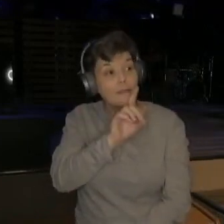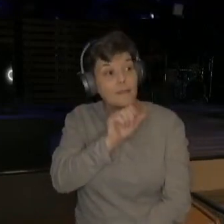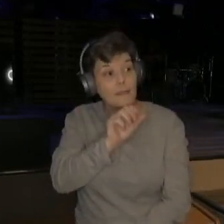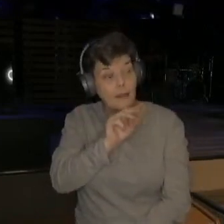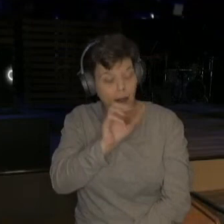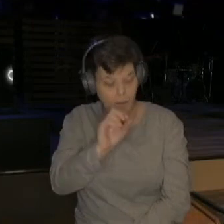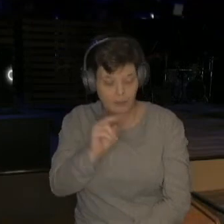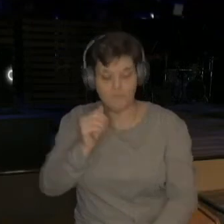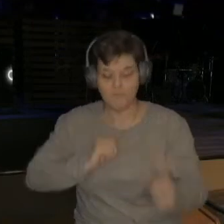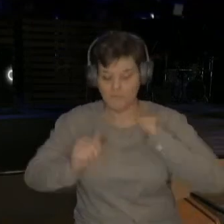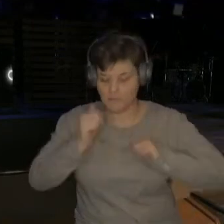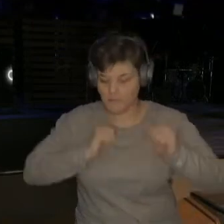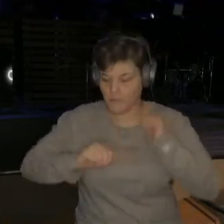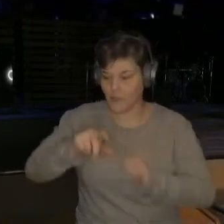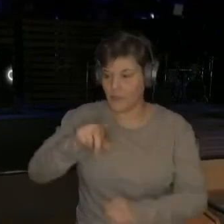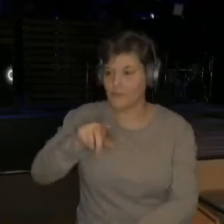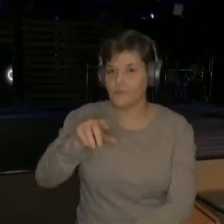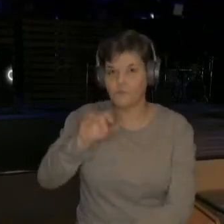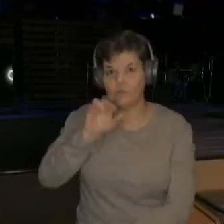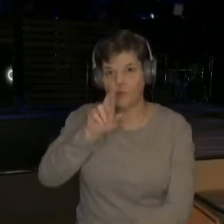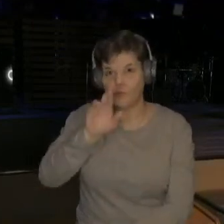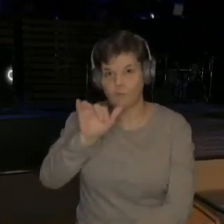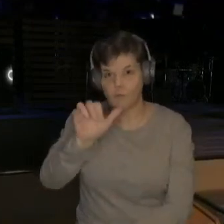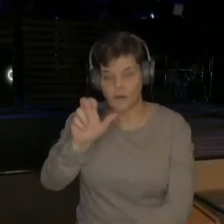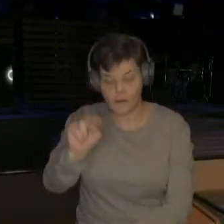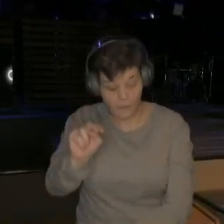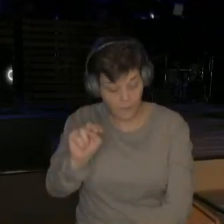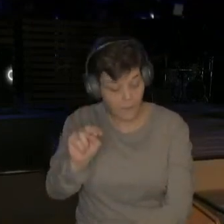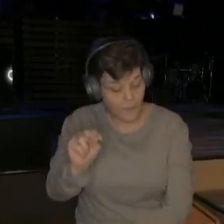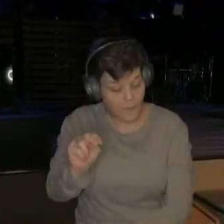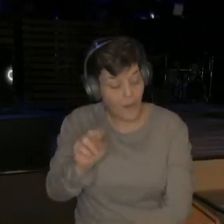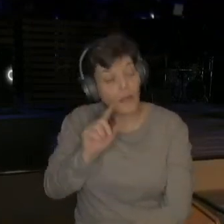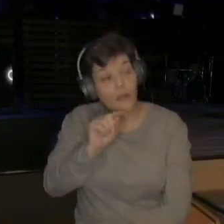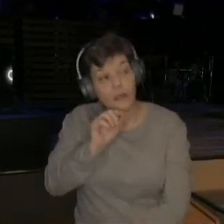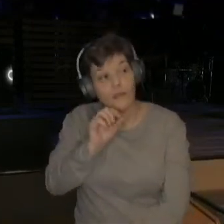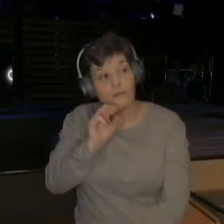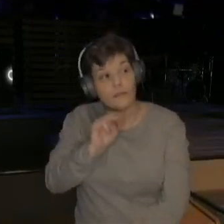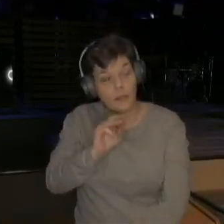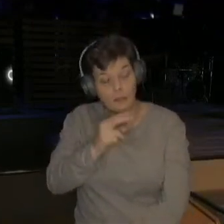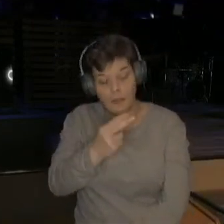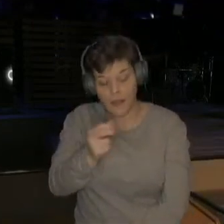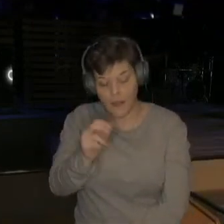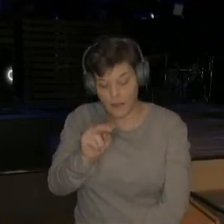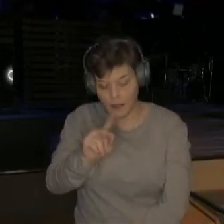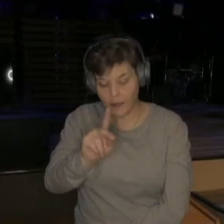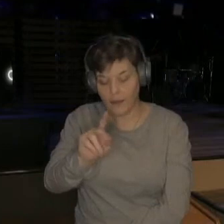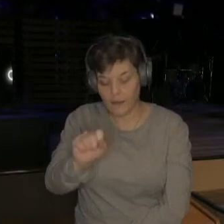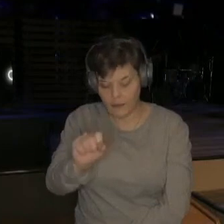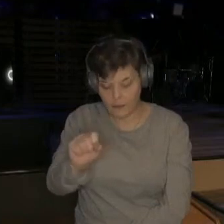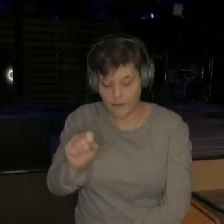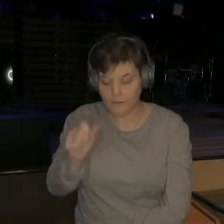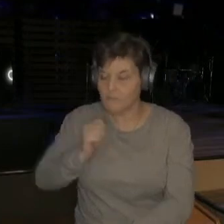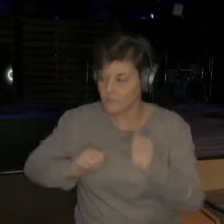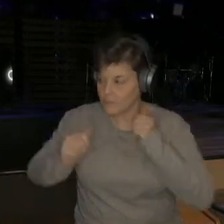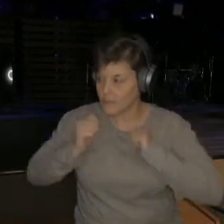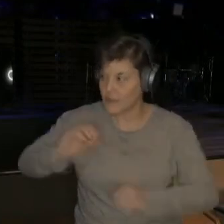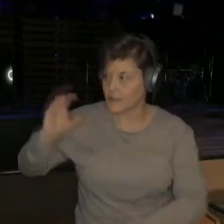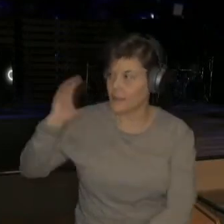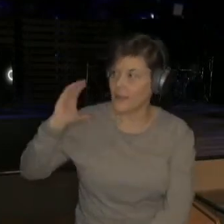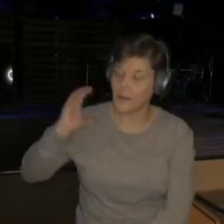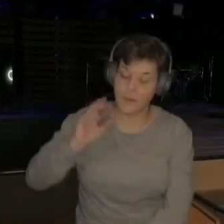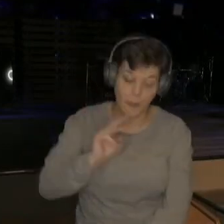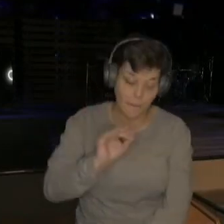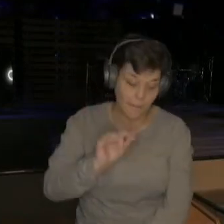Miller. The movie takes place during World War II, and the beginning scene portrays the difficult